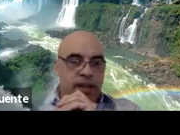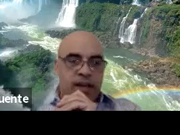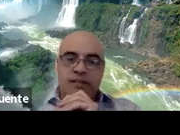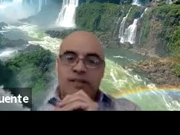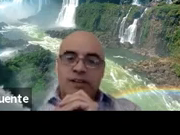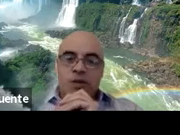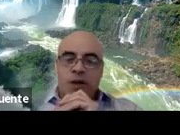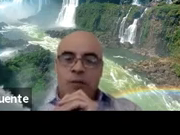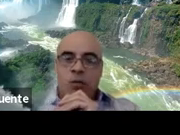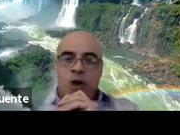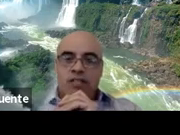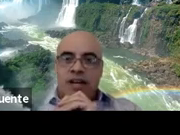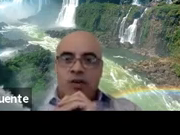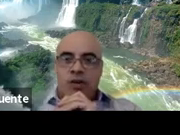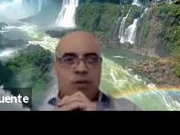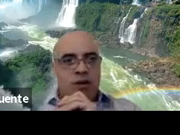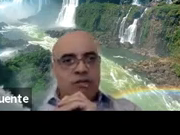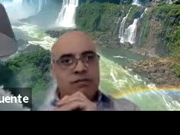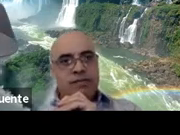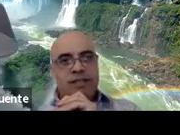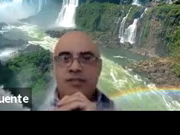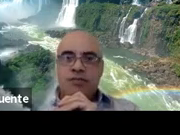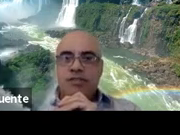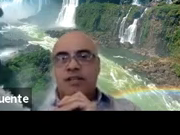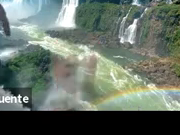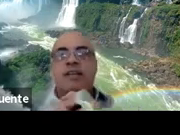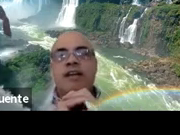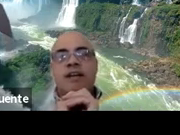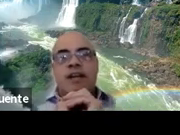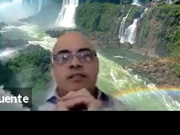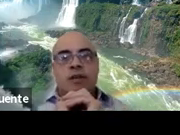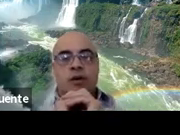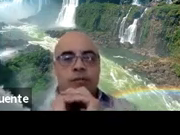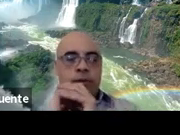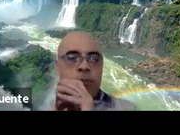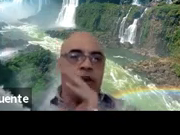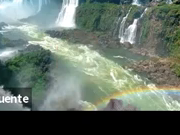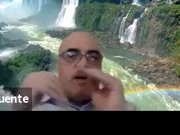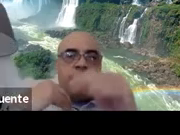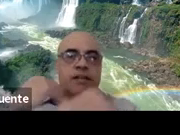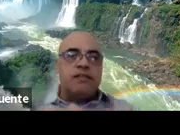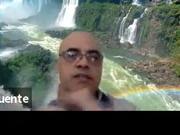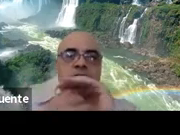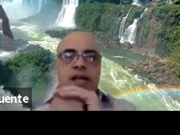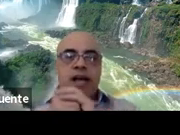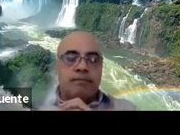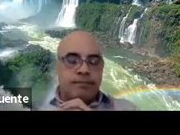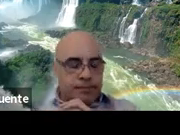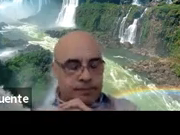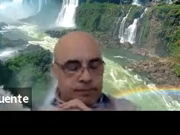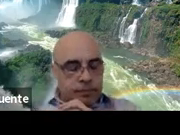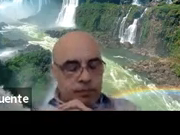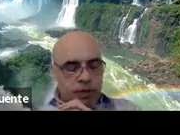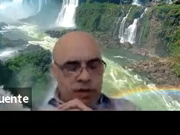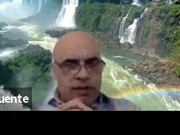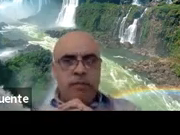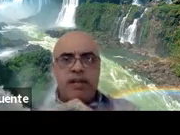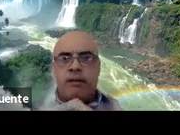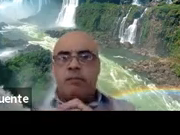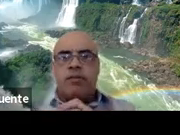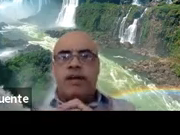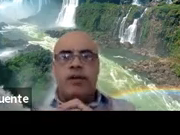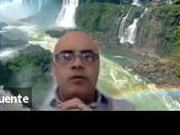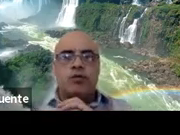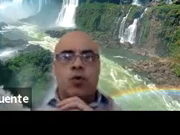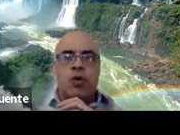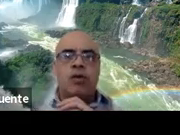little kid. I remember watching that going, wow, that's interesting. And so the point about this is that, right, the media